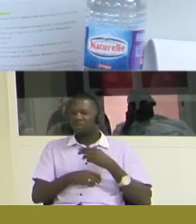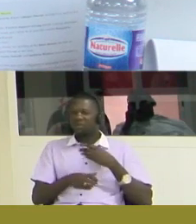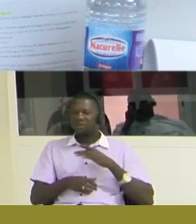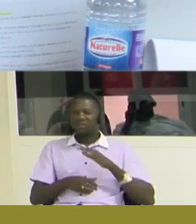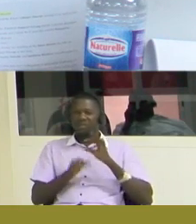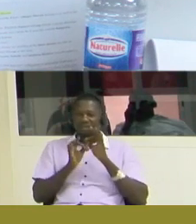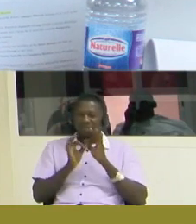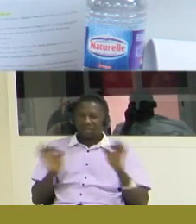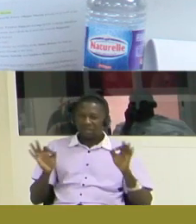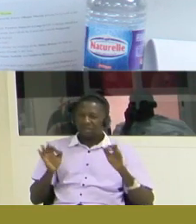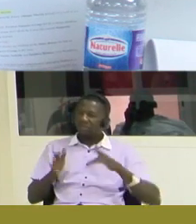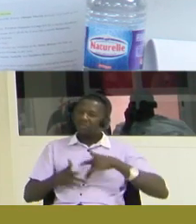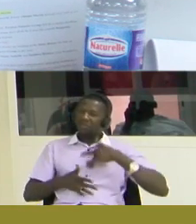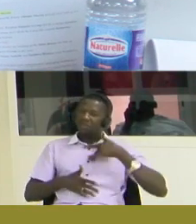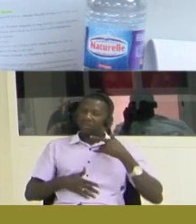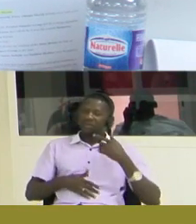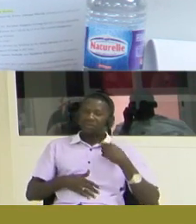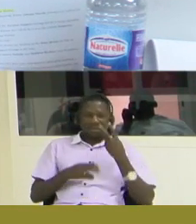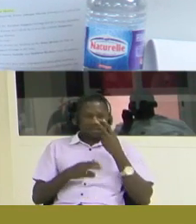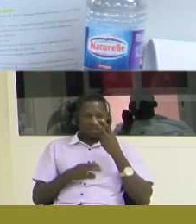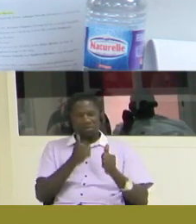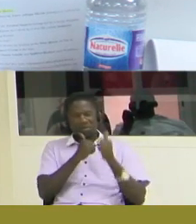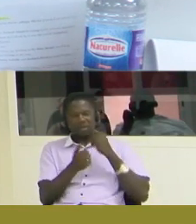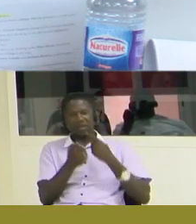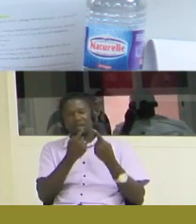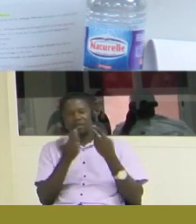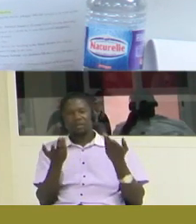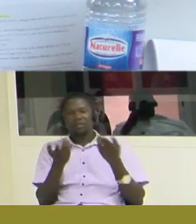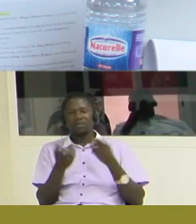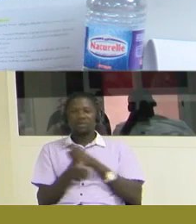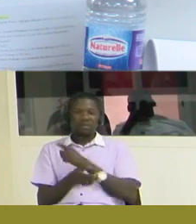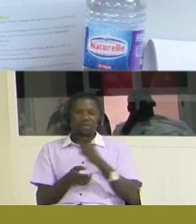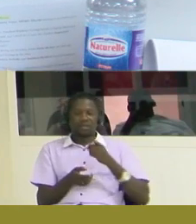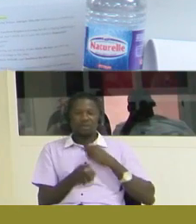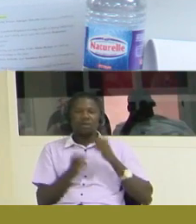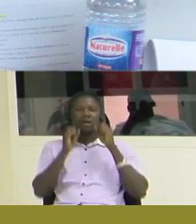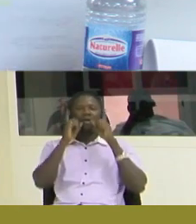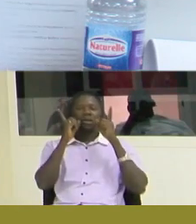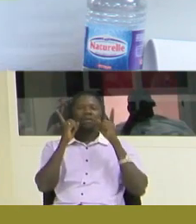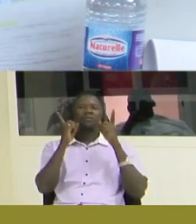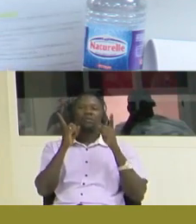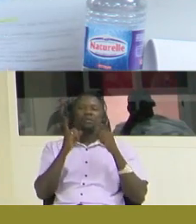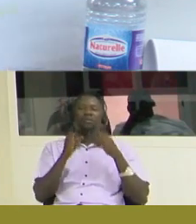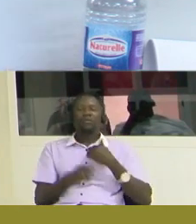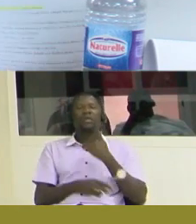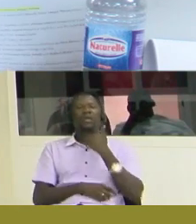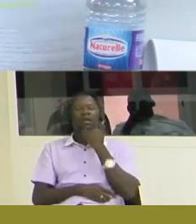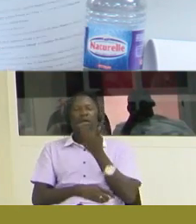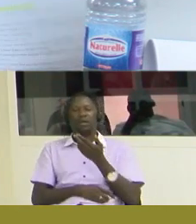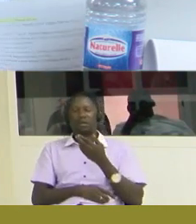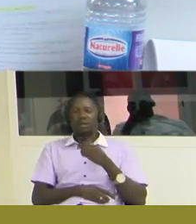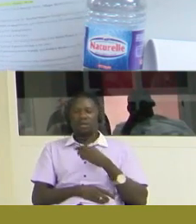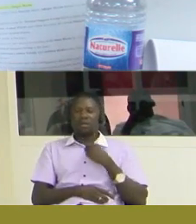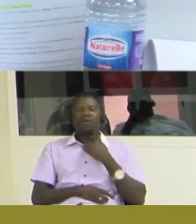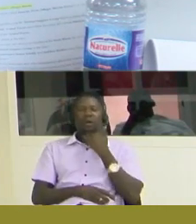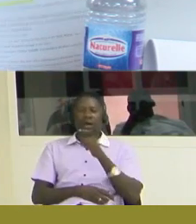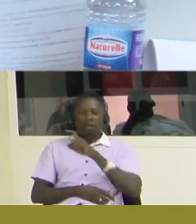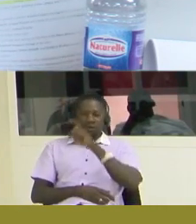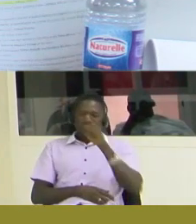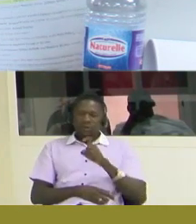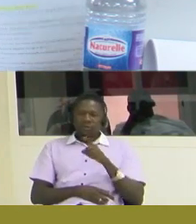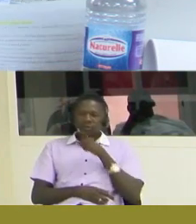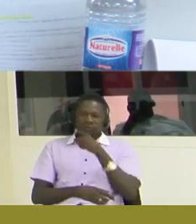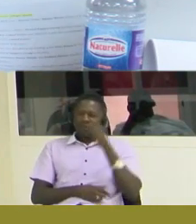feeling to see them back again that they were alive I asked he was asked the question